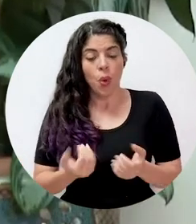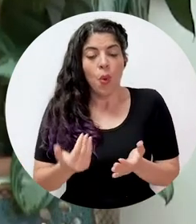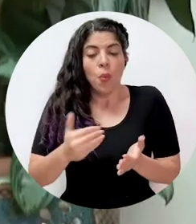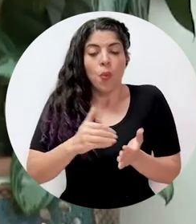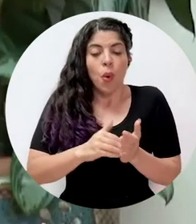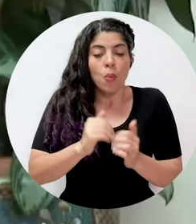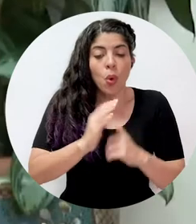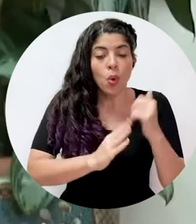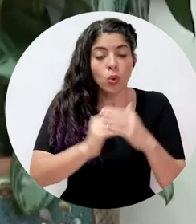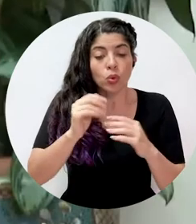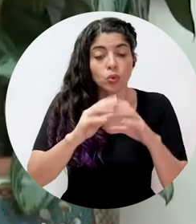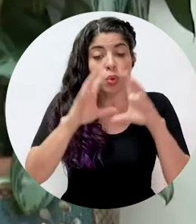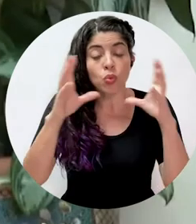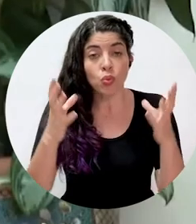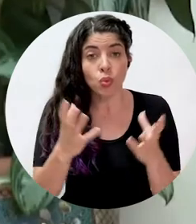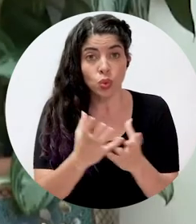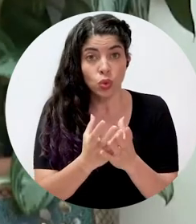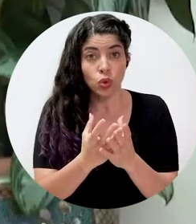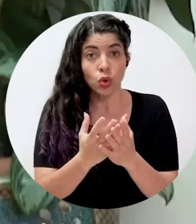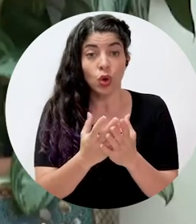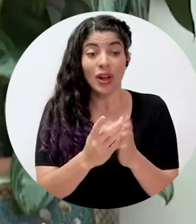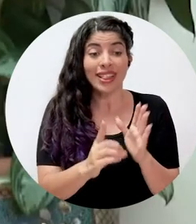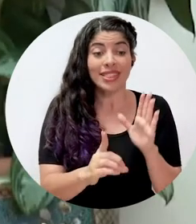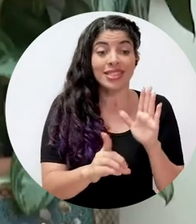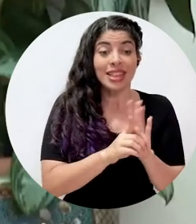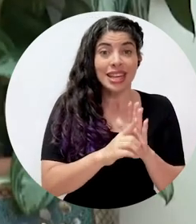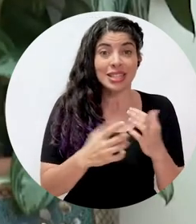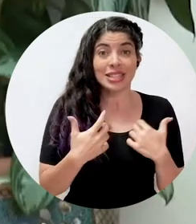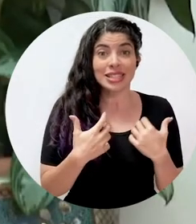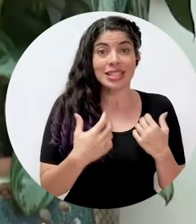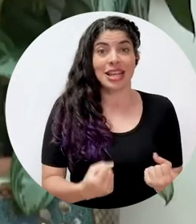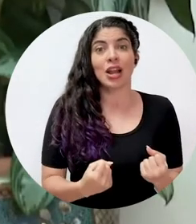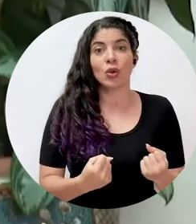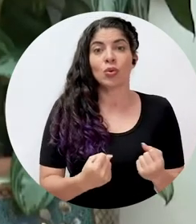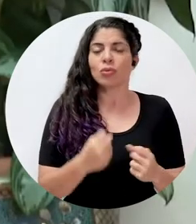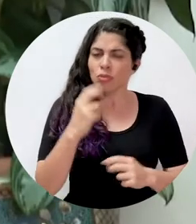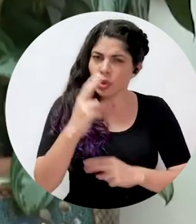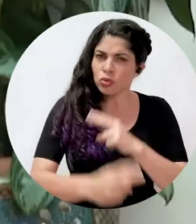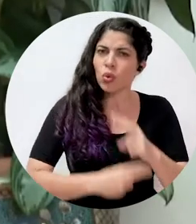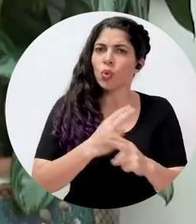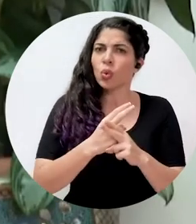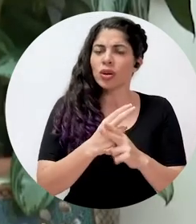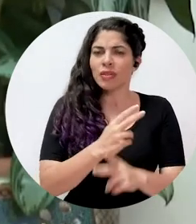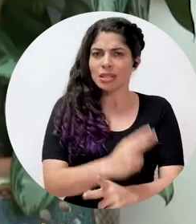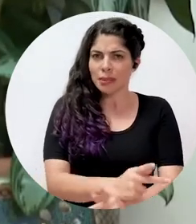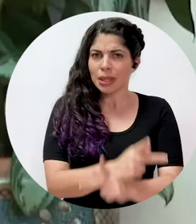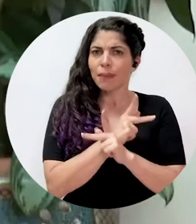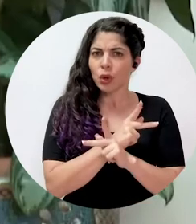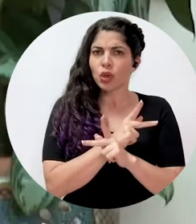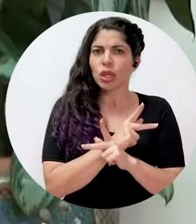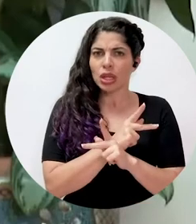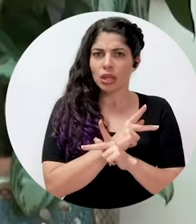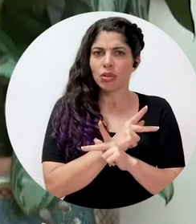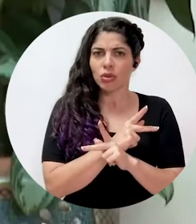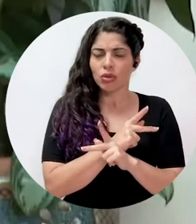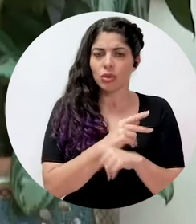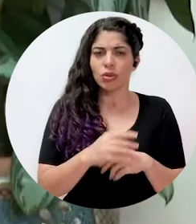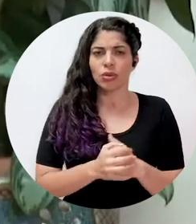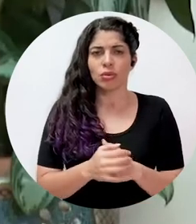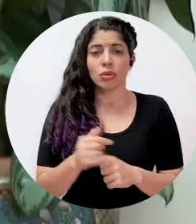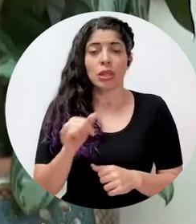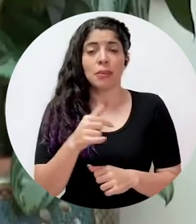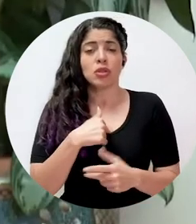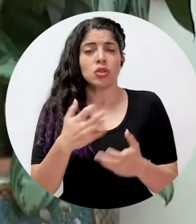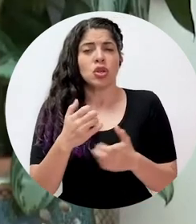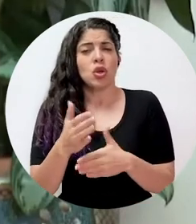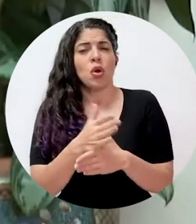to rebuild a world where the right to health is universally safeguarded. I would